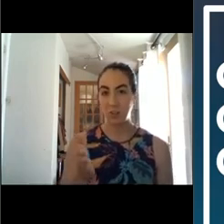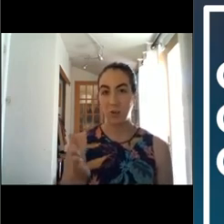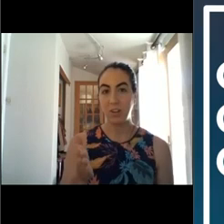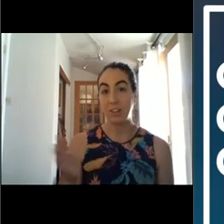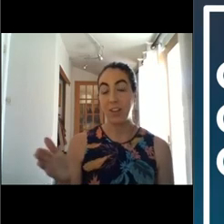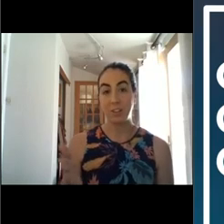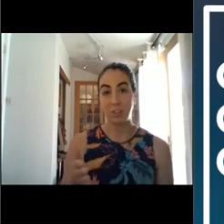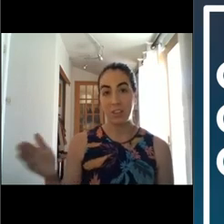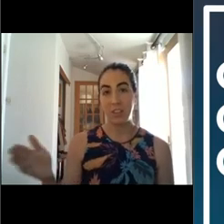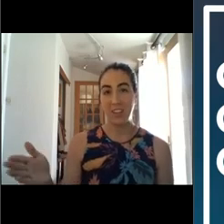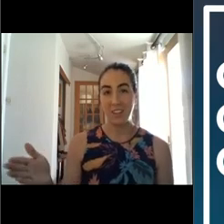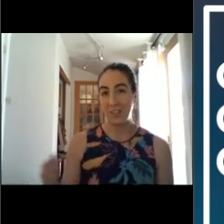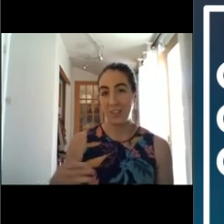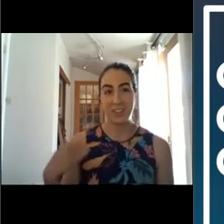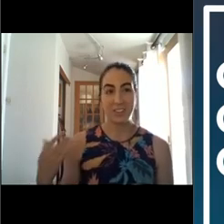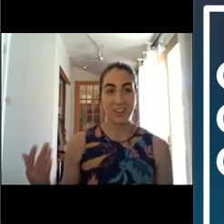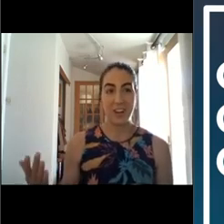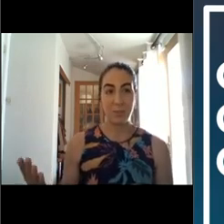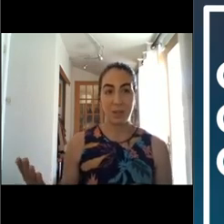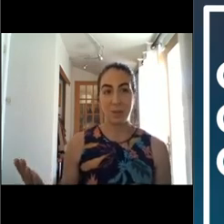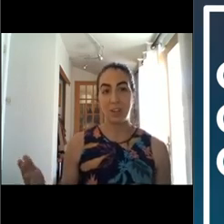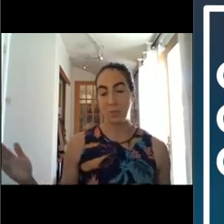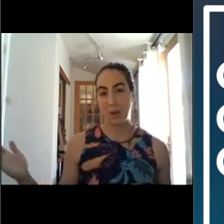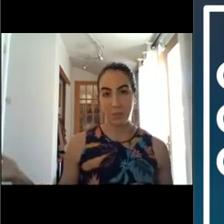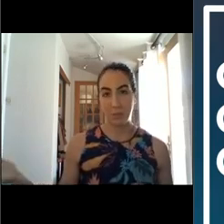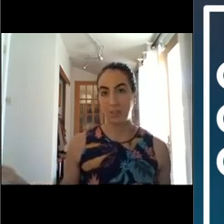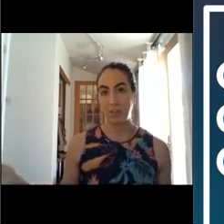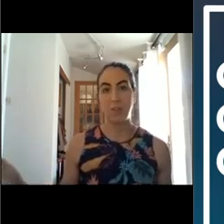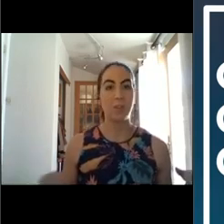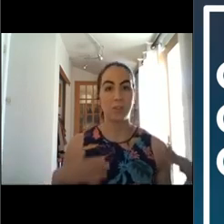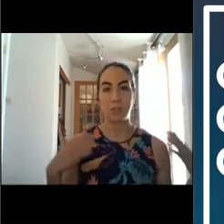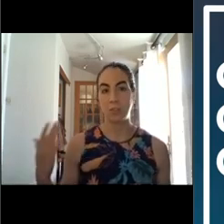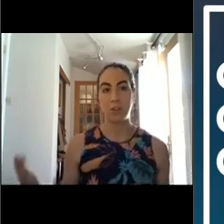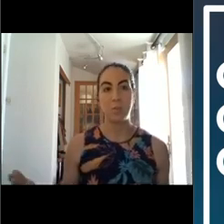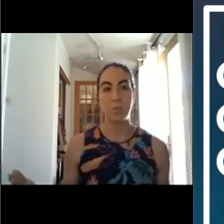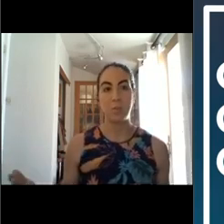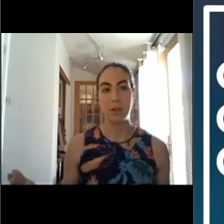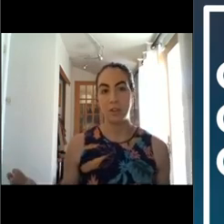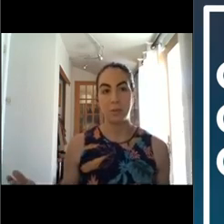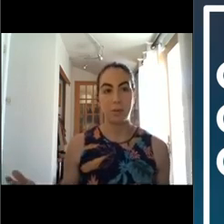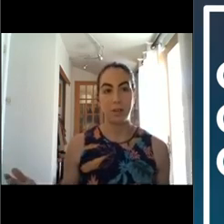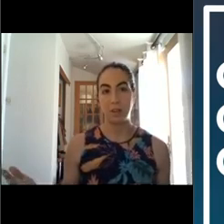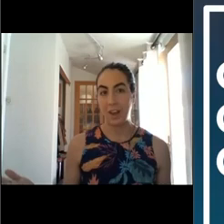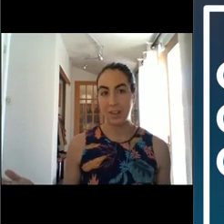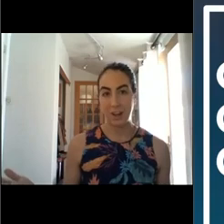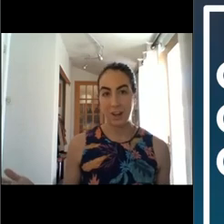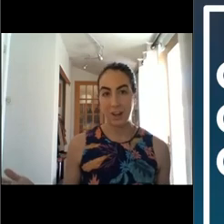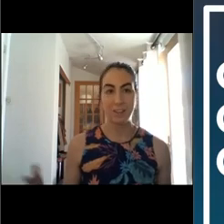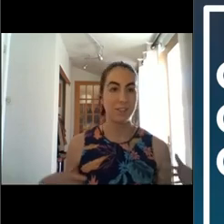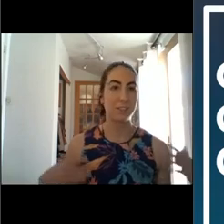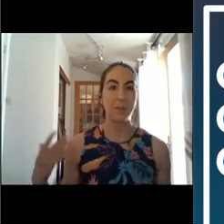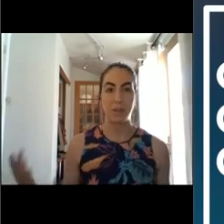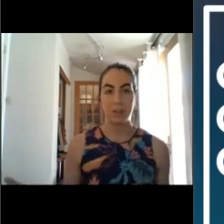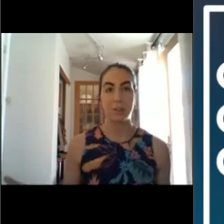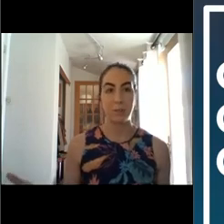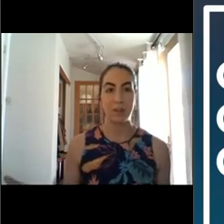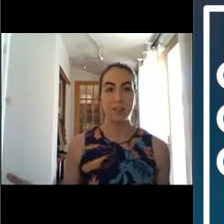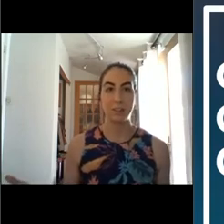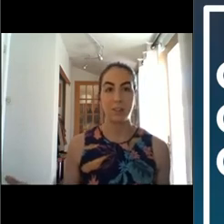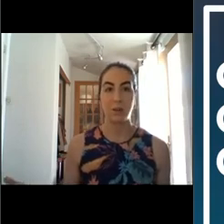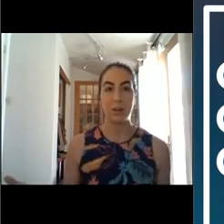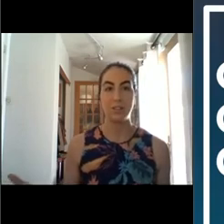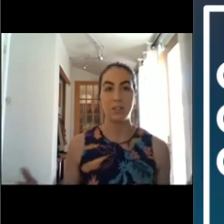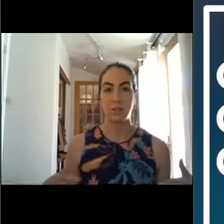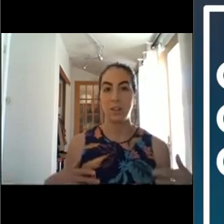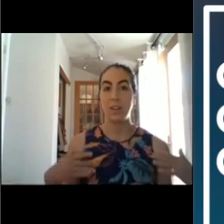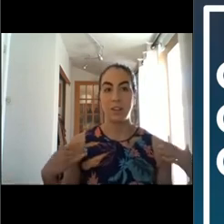this idea of like shortening the classes or even at this time, maybe you're spreading them out even farther. So there's 30 minutes between the class time stays the same, but you let